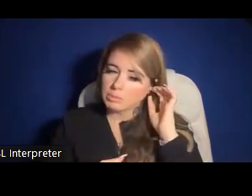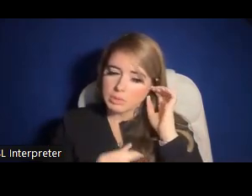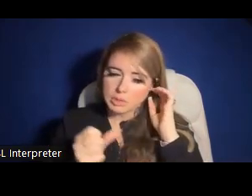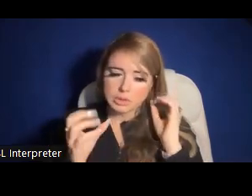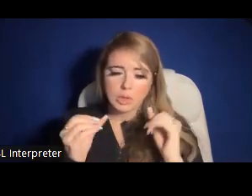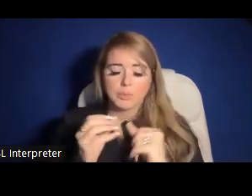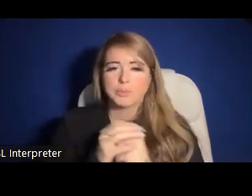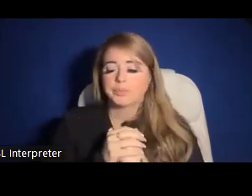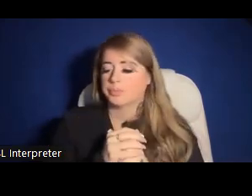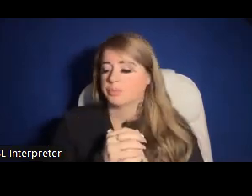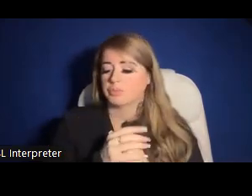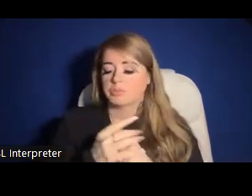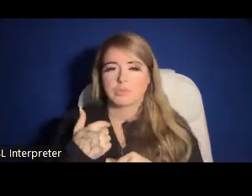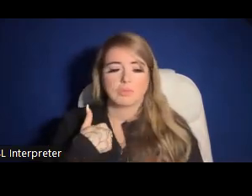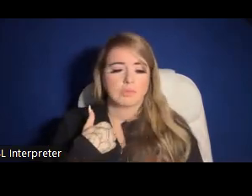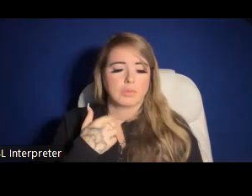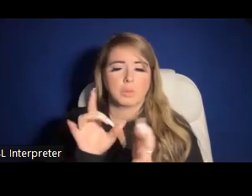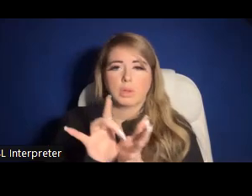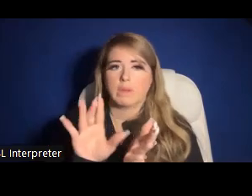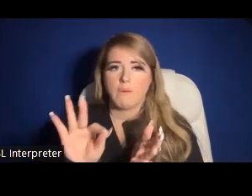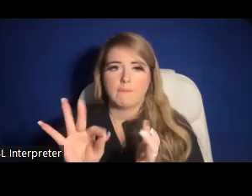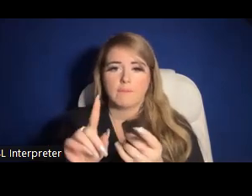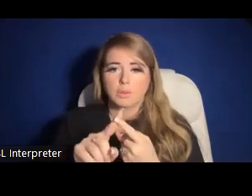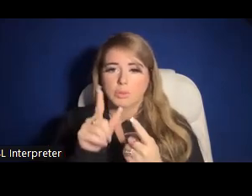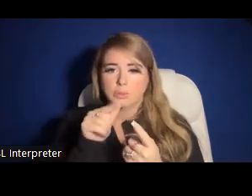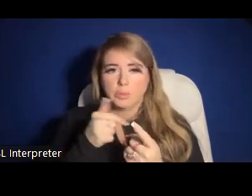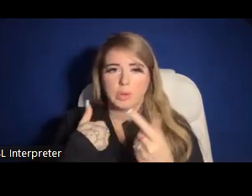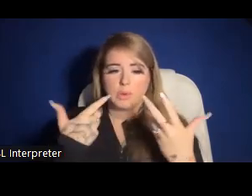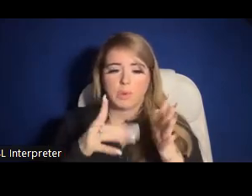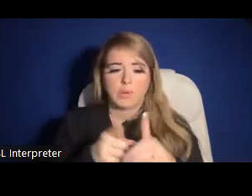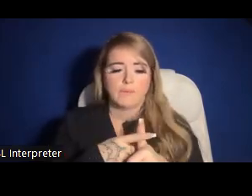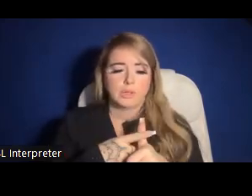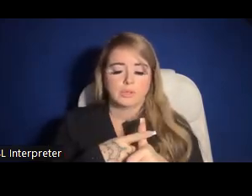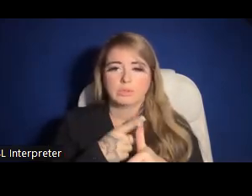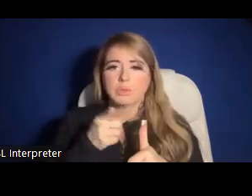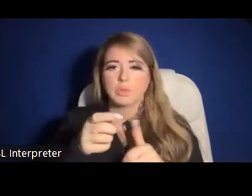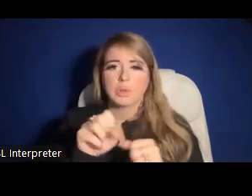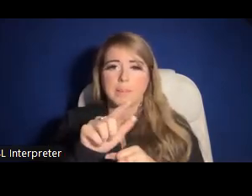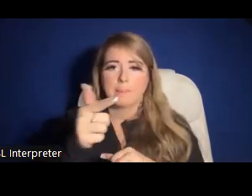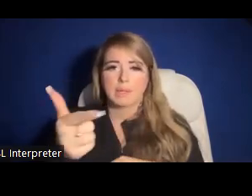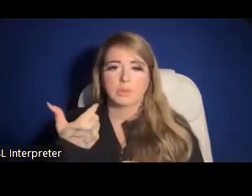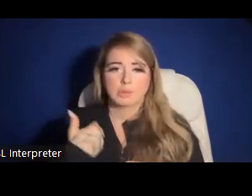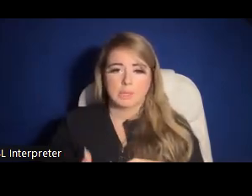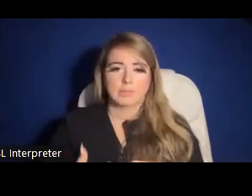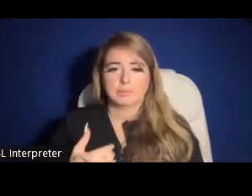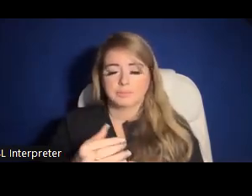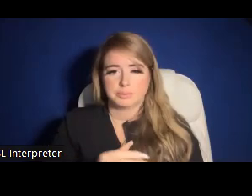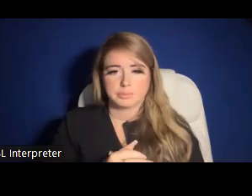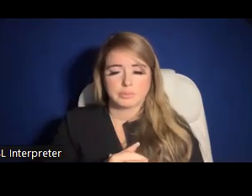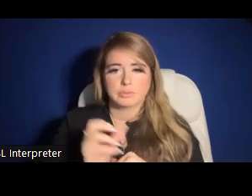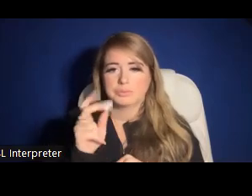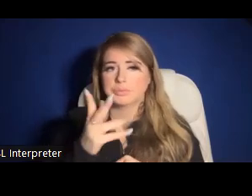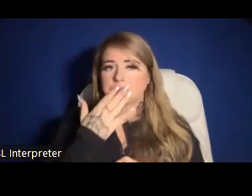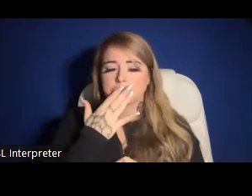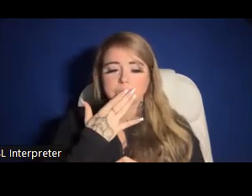So I don't know, who should I kick this off to? I don't want to go first. You can pass it to me, Tasha. All right, Megan, why don't